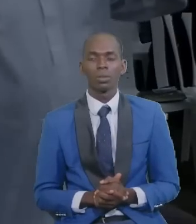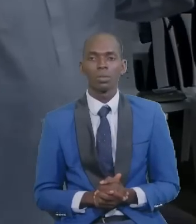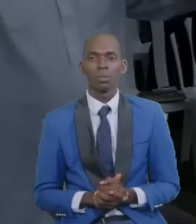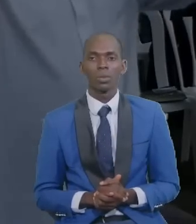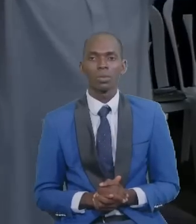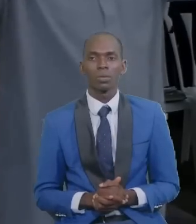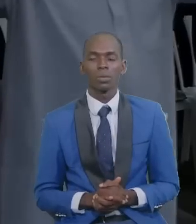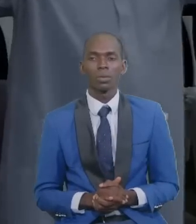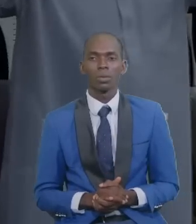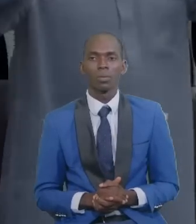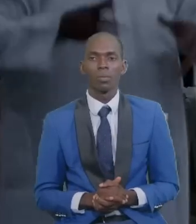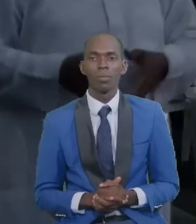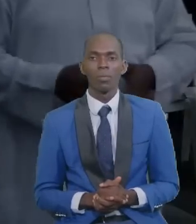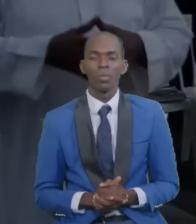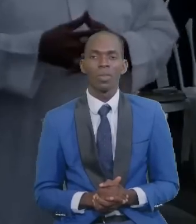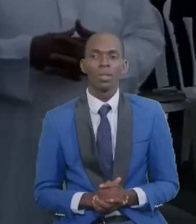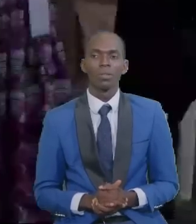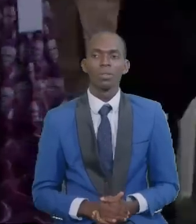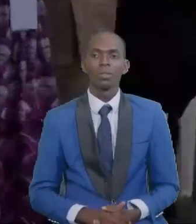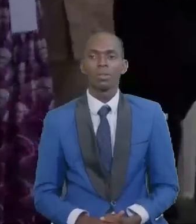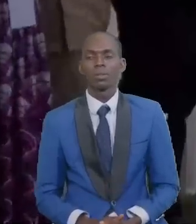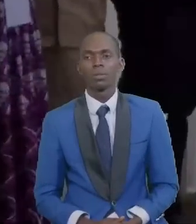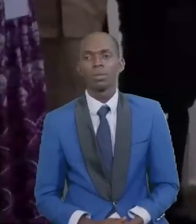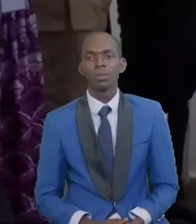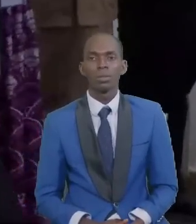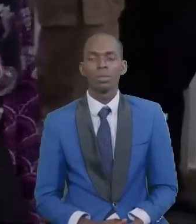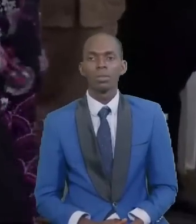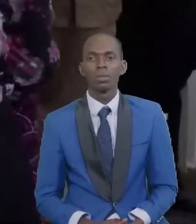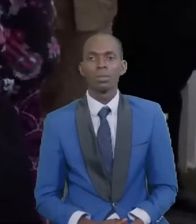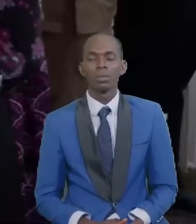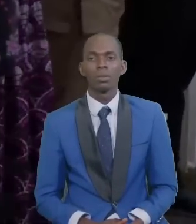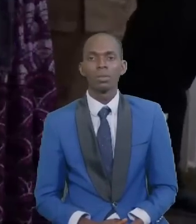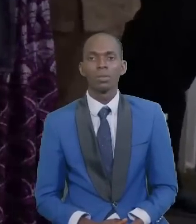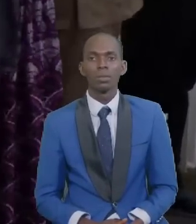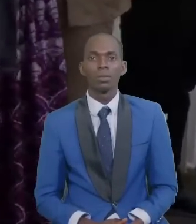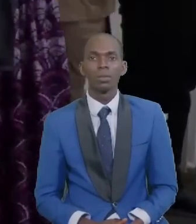Open your mouth and talk to the Lord.